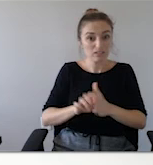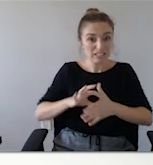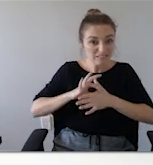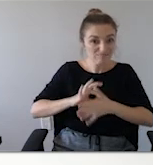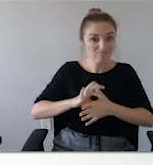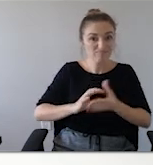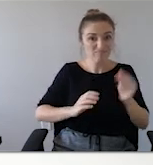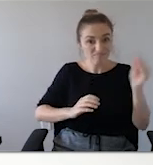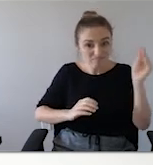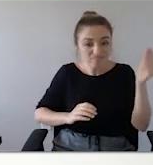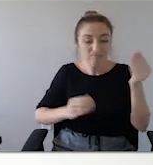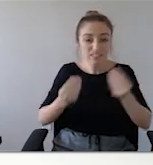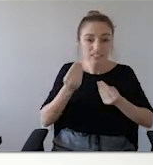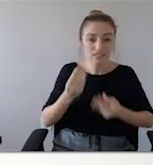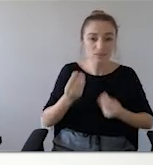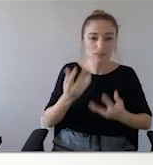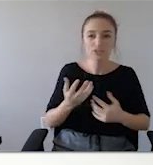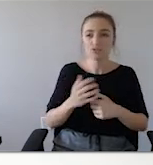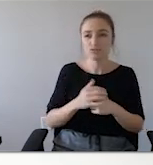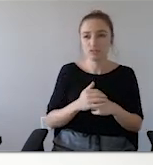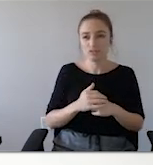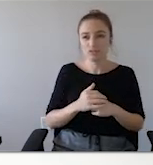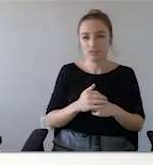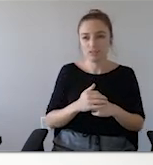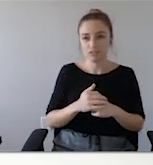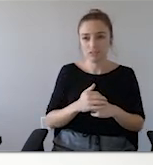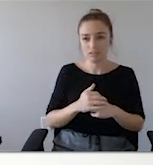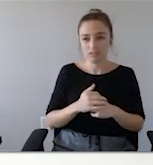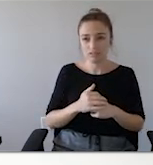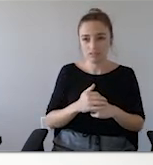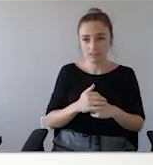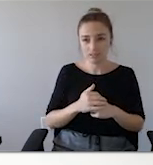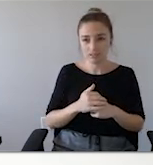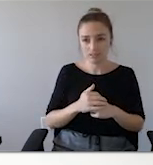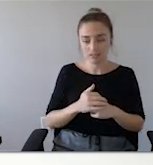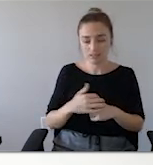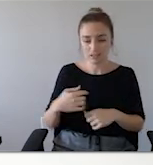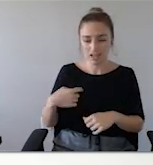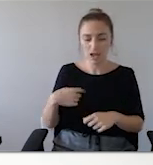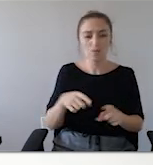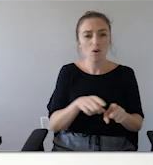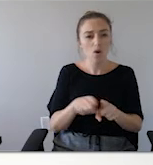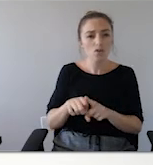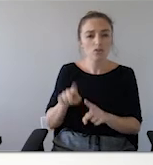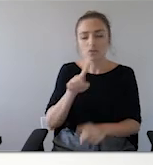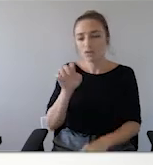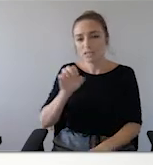my parents, because I was also the Zoom teacher this semester, and I would also record little